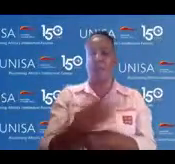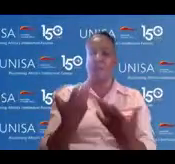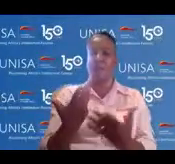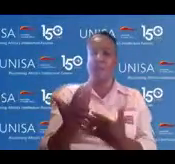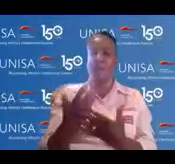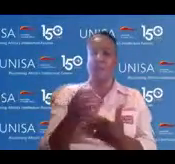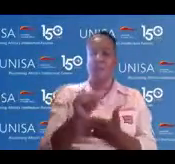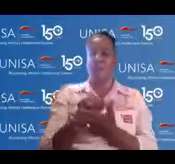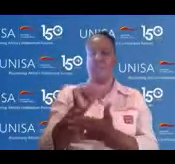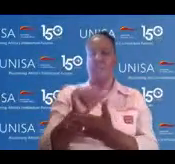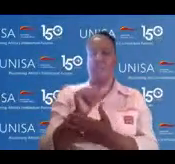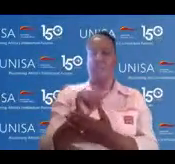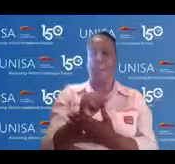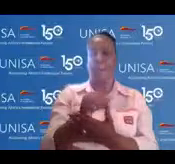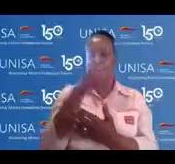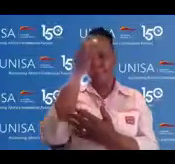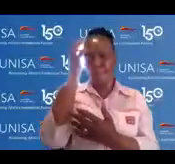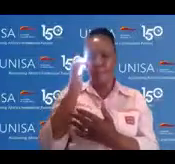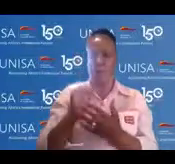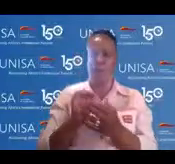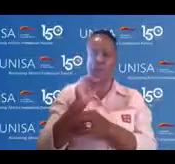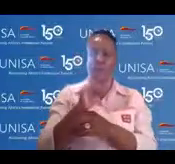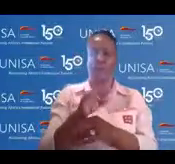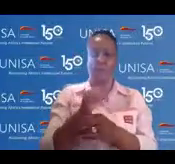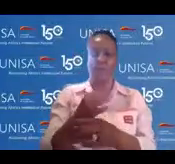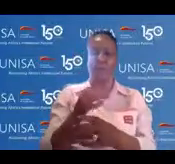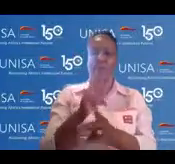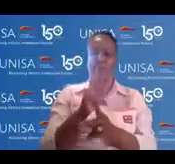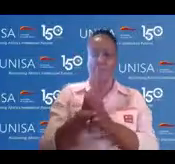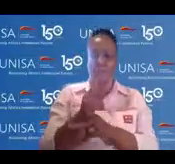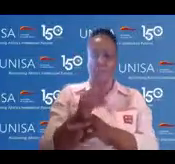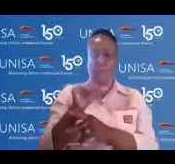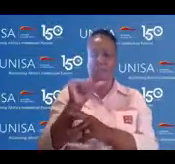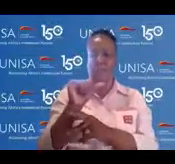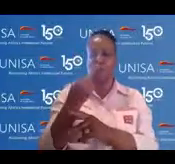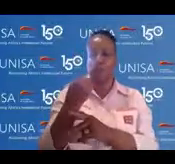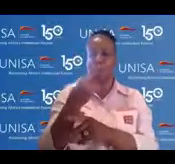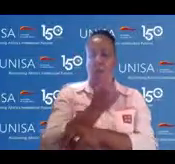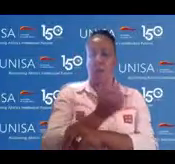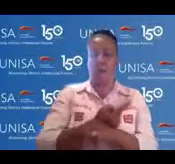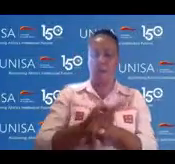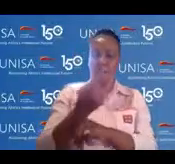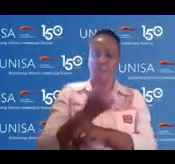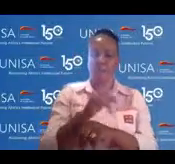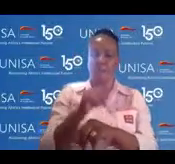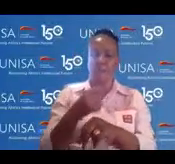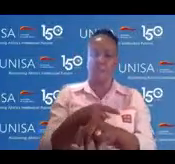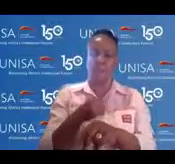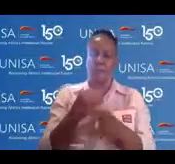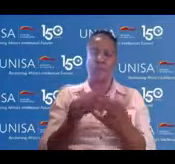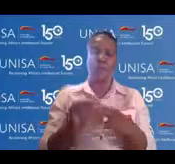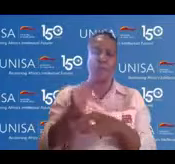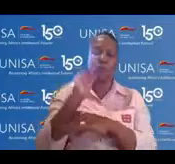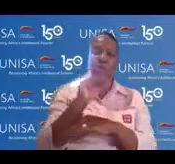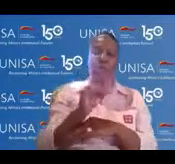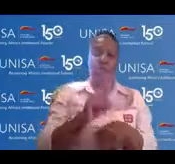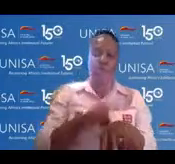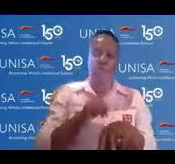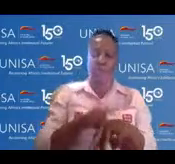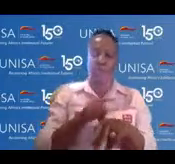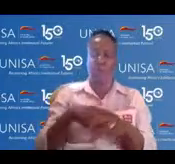to keep to 2 hours maximum, but sometimes we do have a slightly over time. But we do hope that